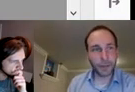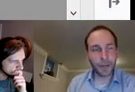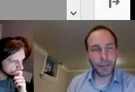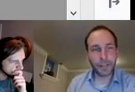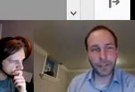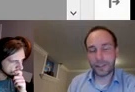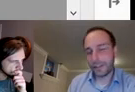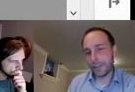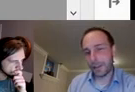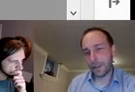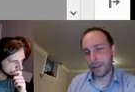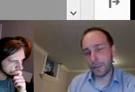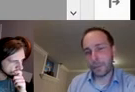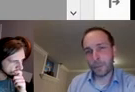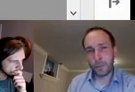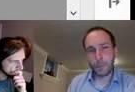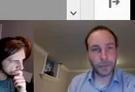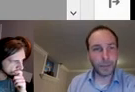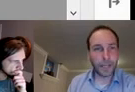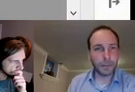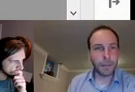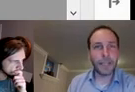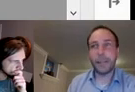and the topic, there